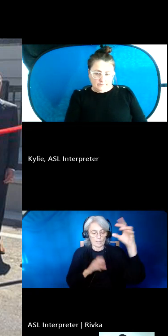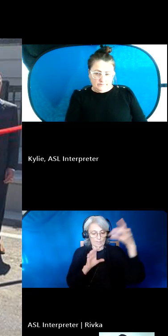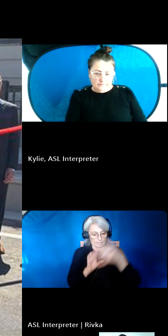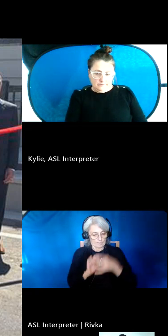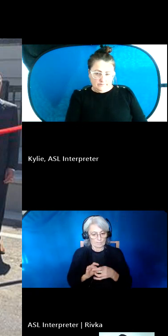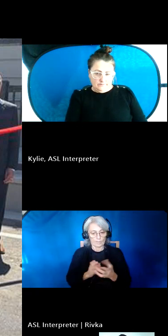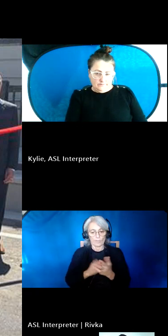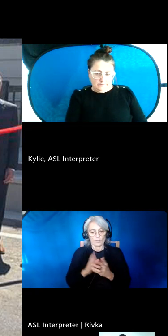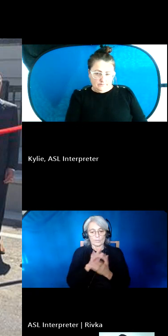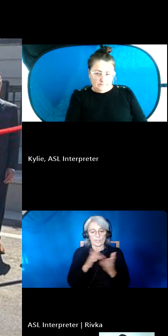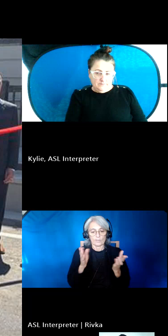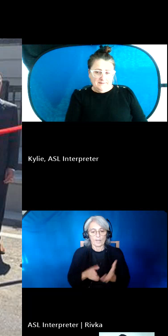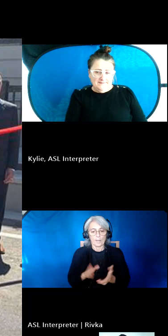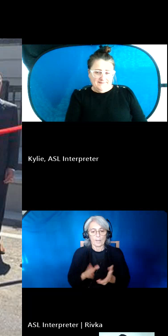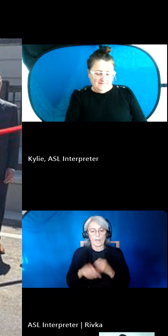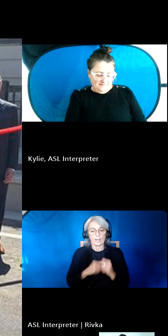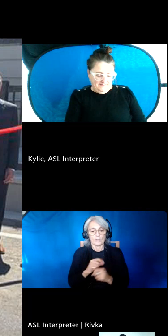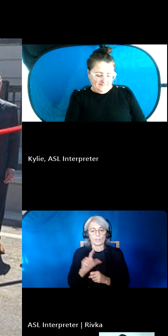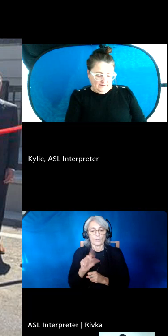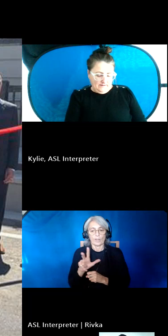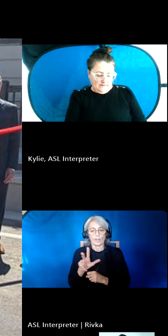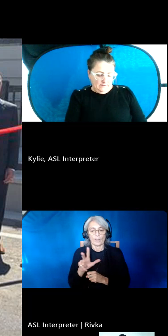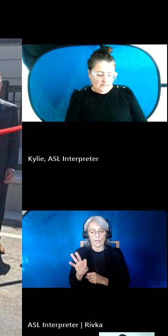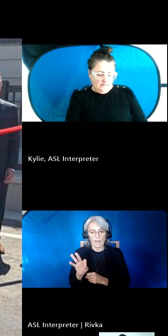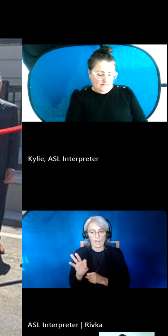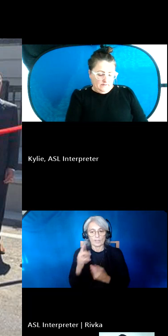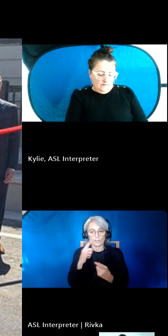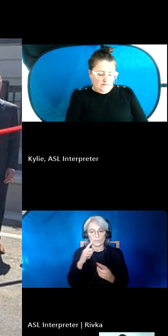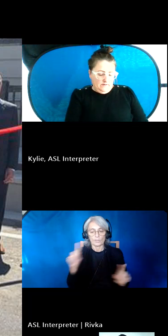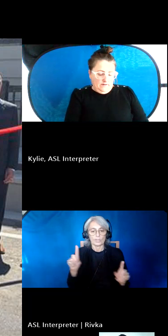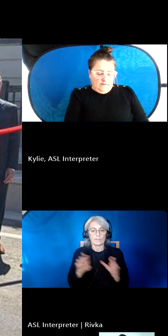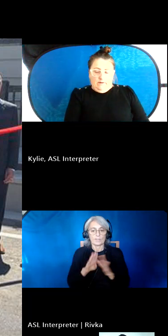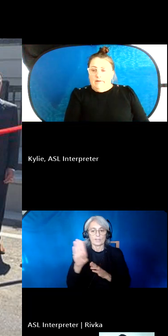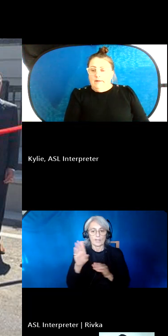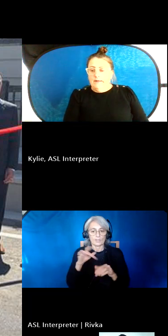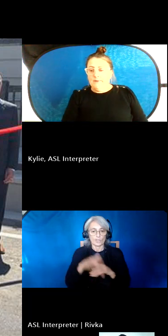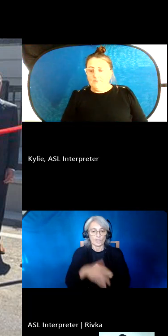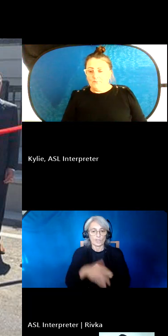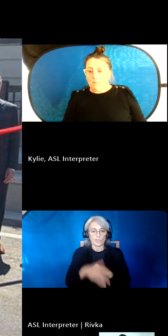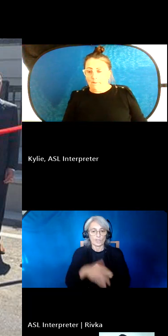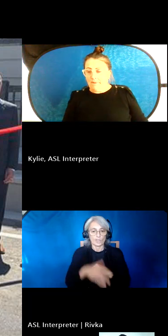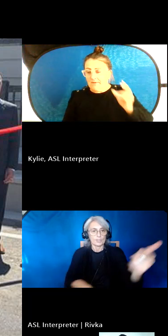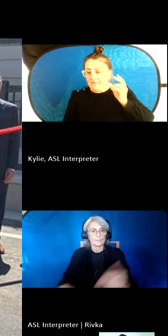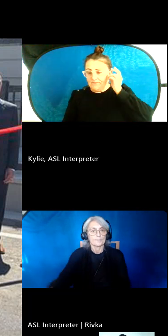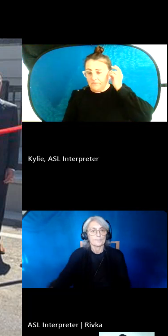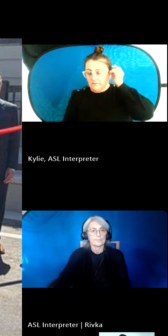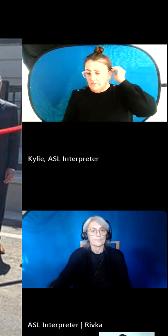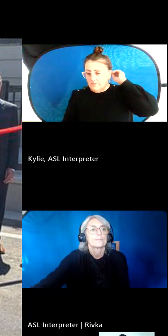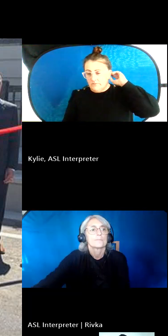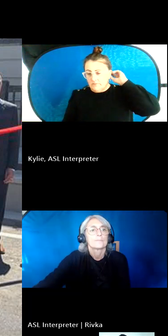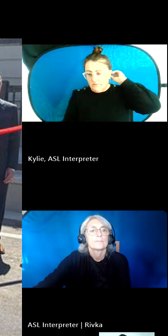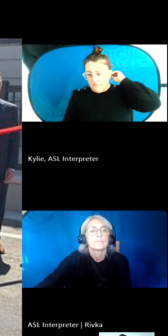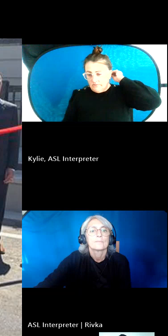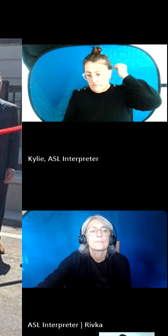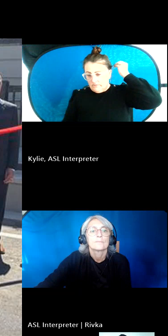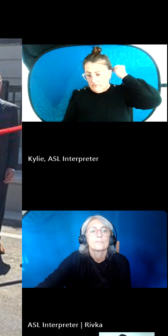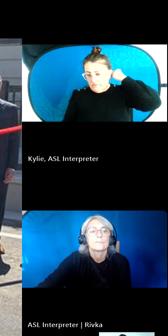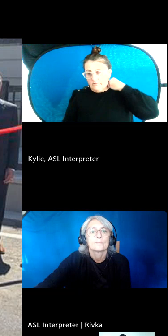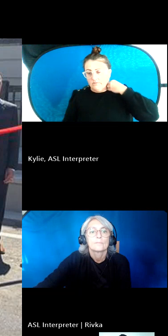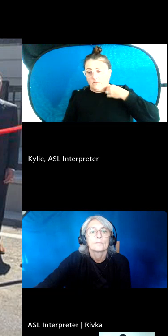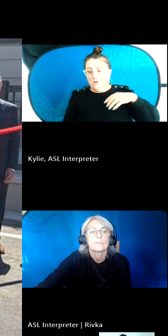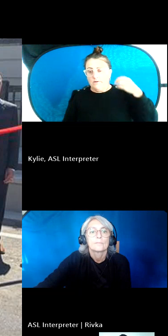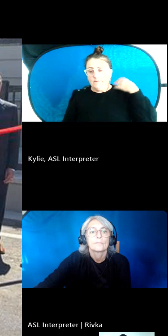Valley by 2039 to achieve commercial success at the earliest possible stage. In the report, the authority lays out 3 high-speed rail business case